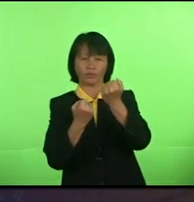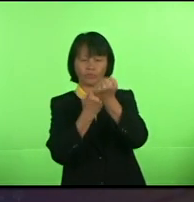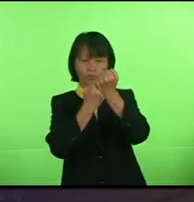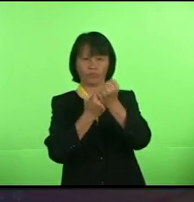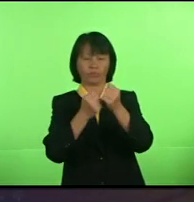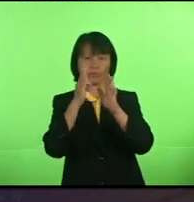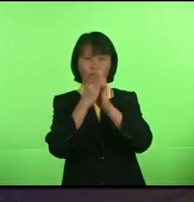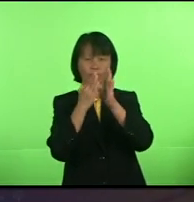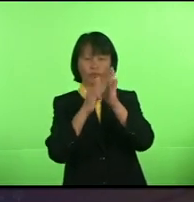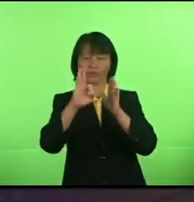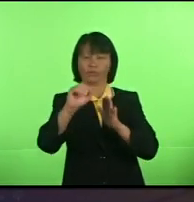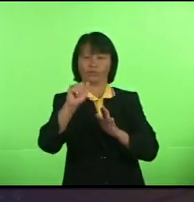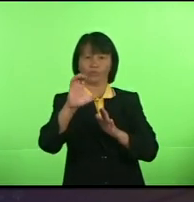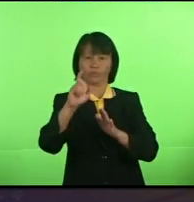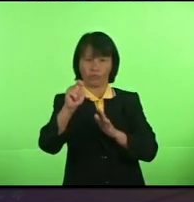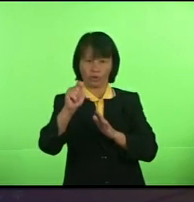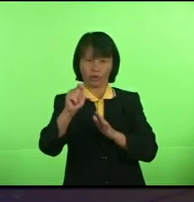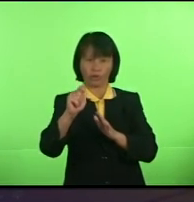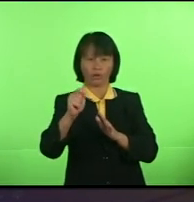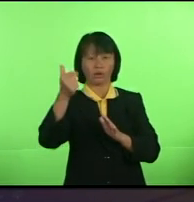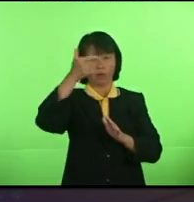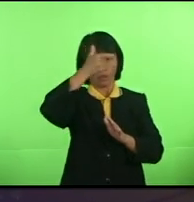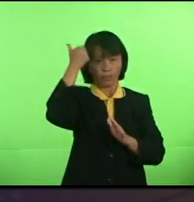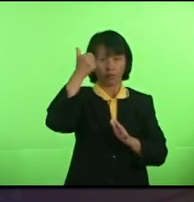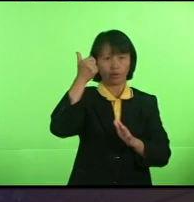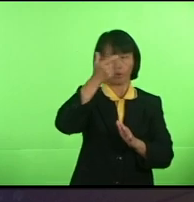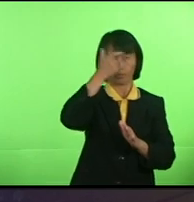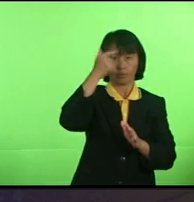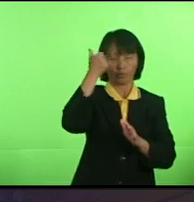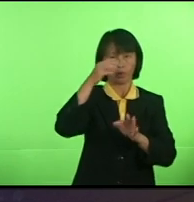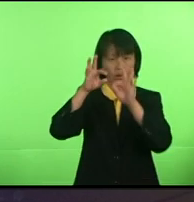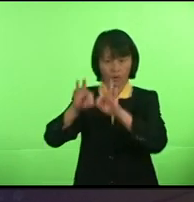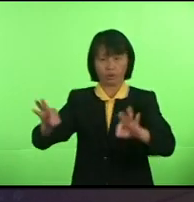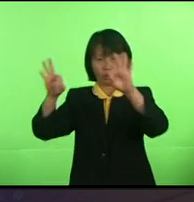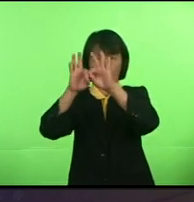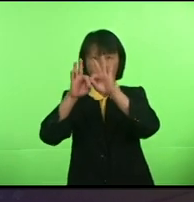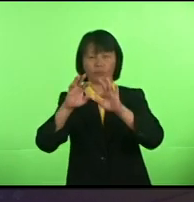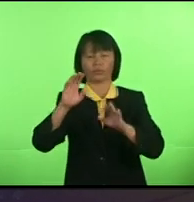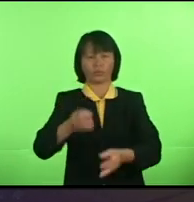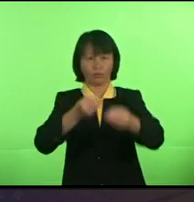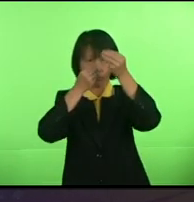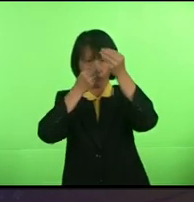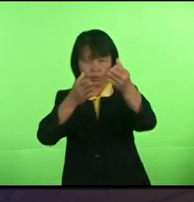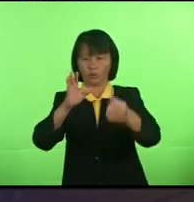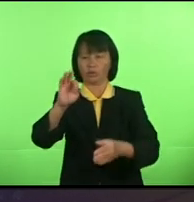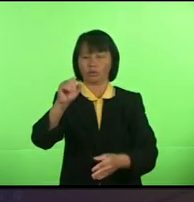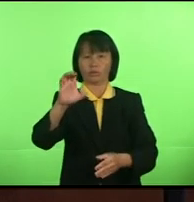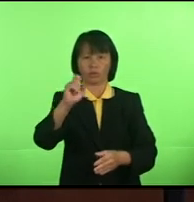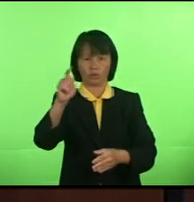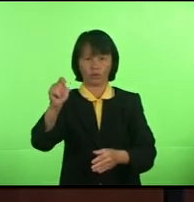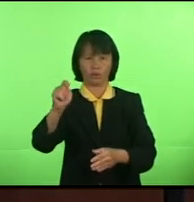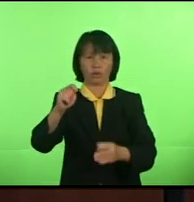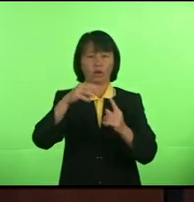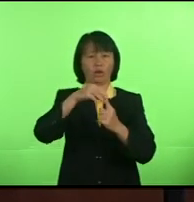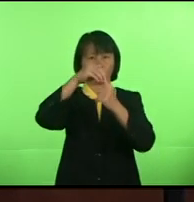Accuracy of this fact, okay, because the accuracy of information is important, especially with